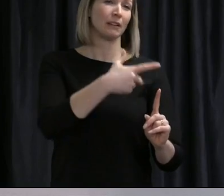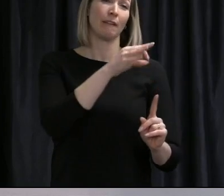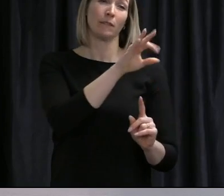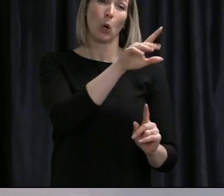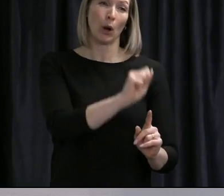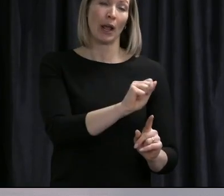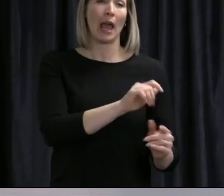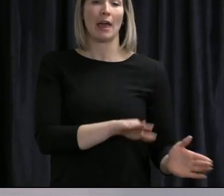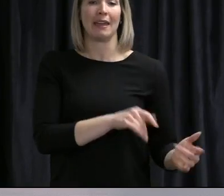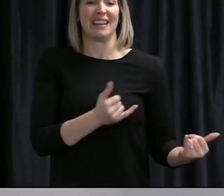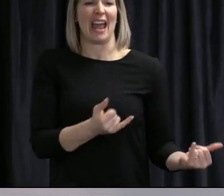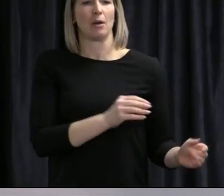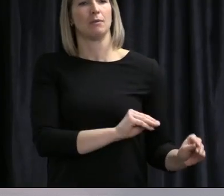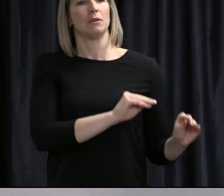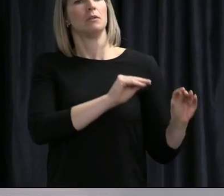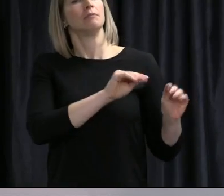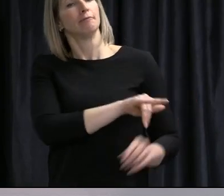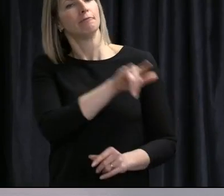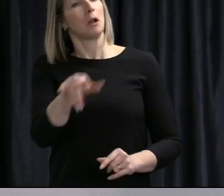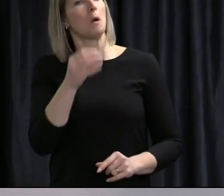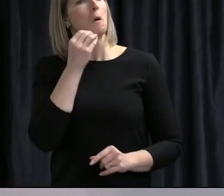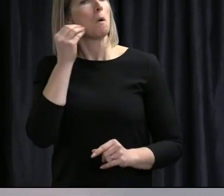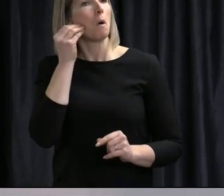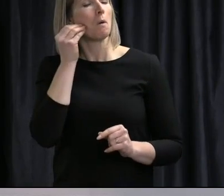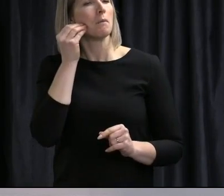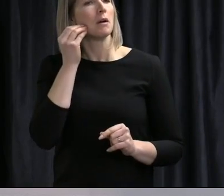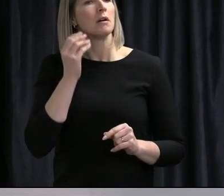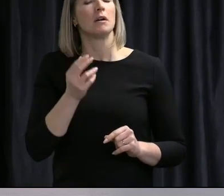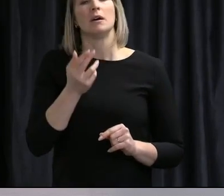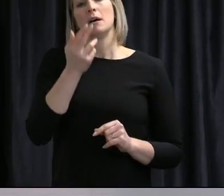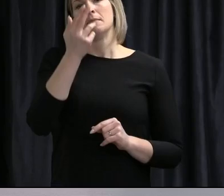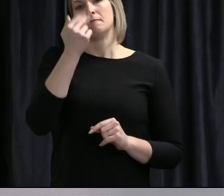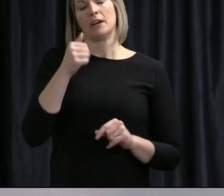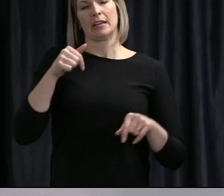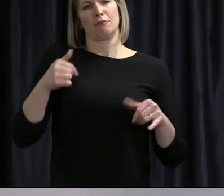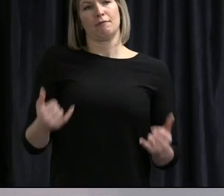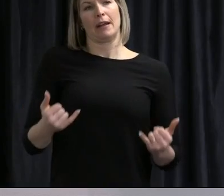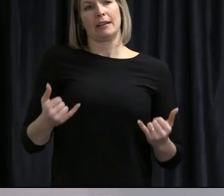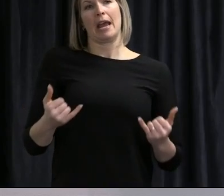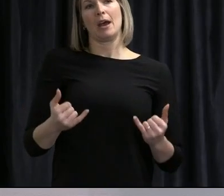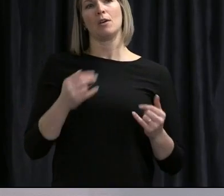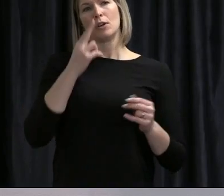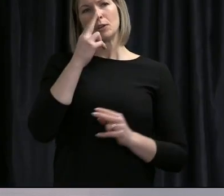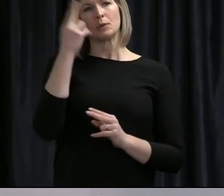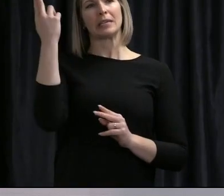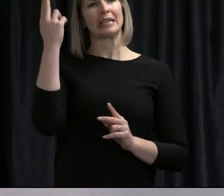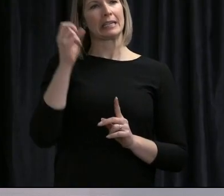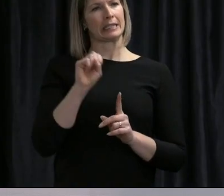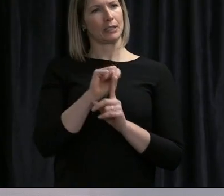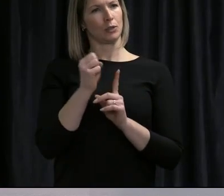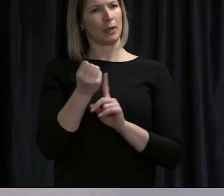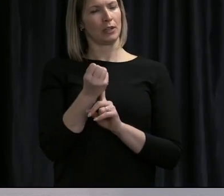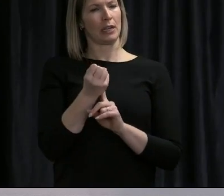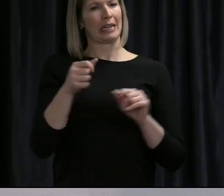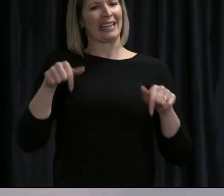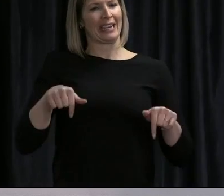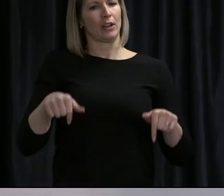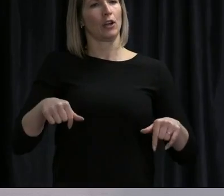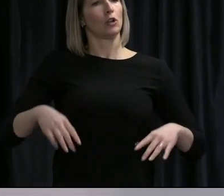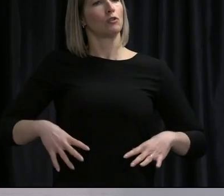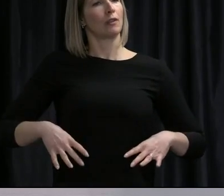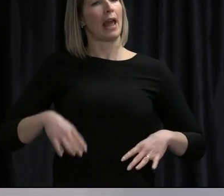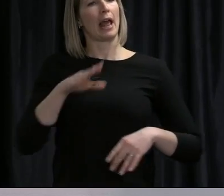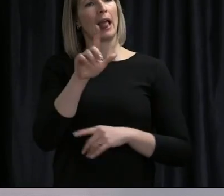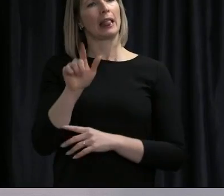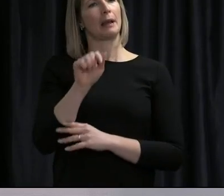We get a second spike in this province, which is not usual across the country because of our unique climate, I suspect.